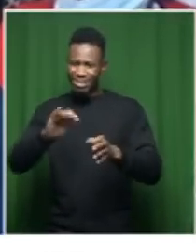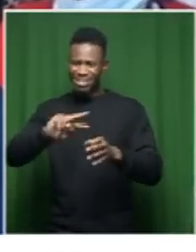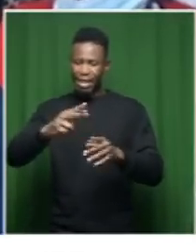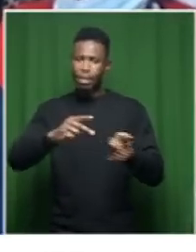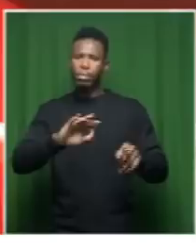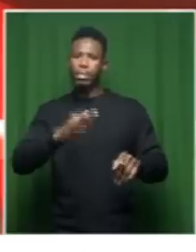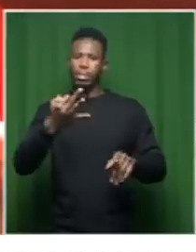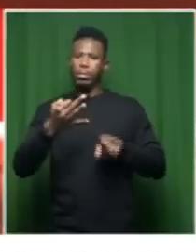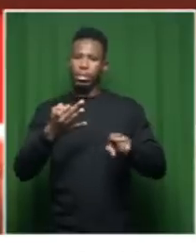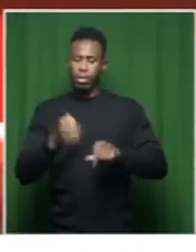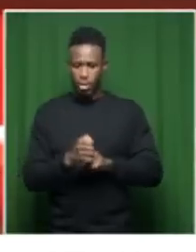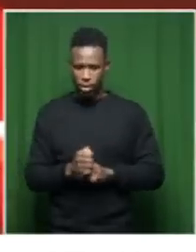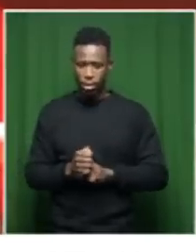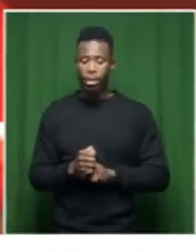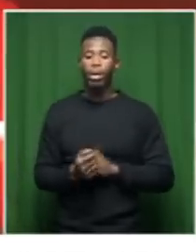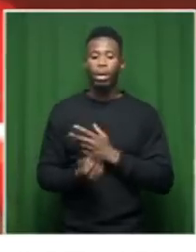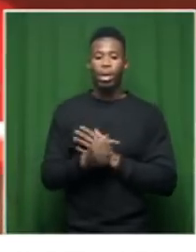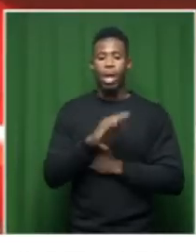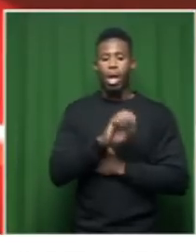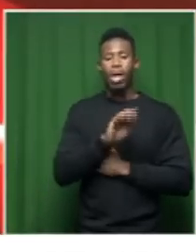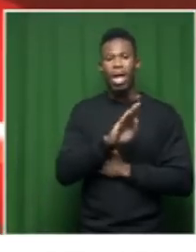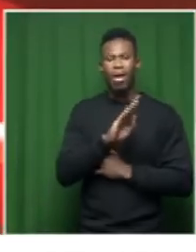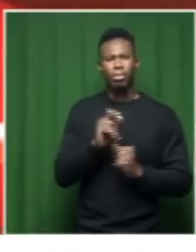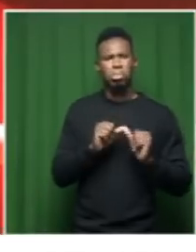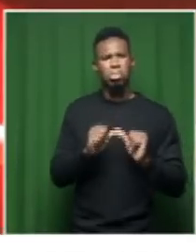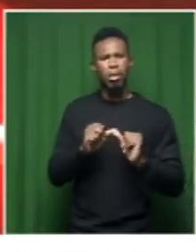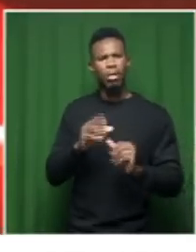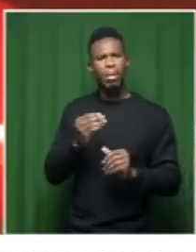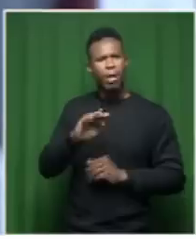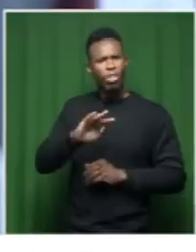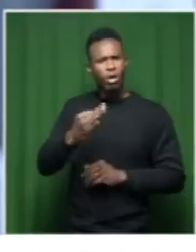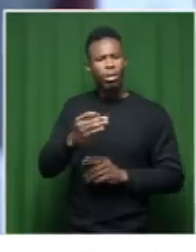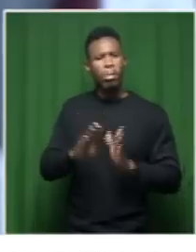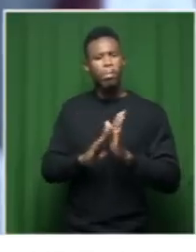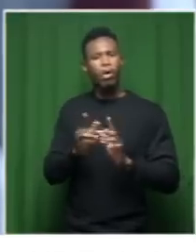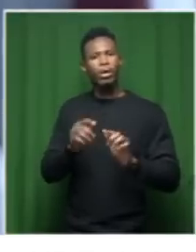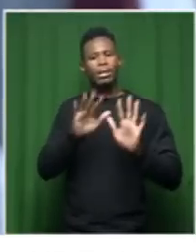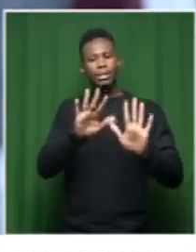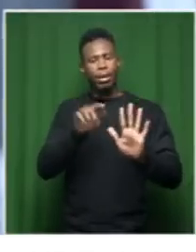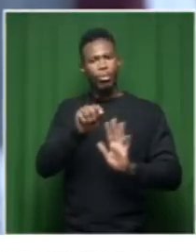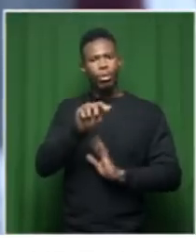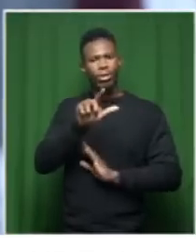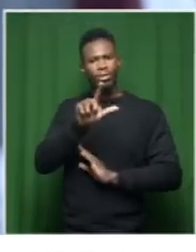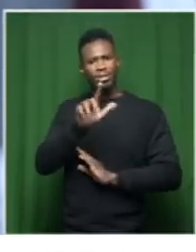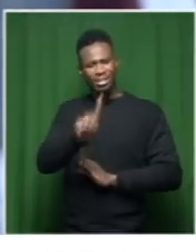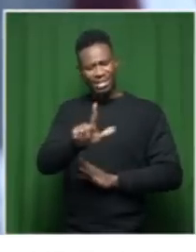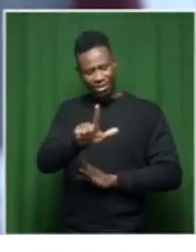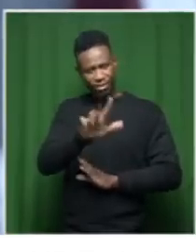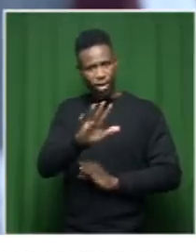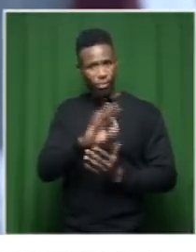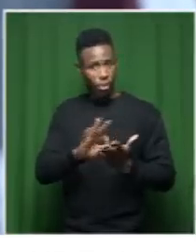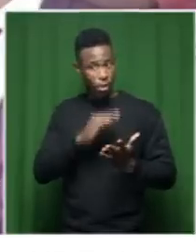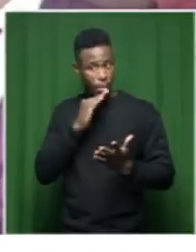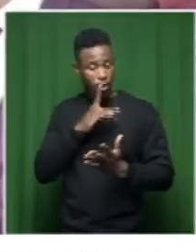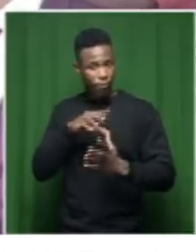2019 general elections, the EFF maintained its third spot and grew to 10.75% of the vote, which increased its